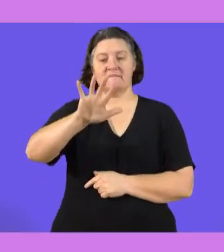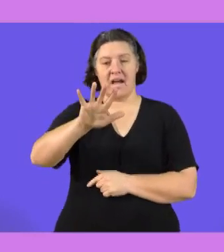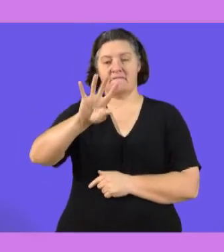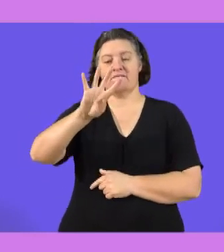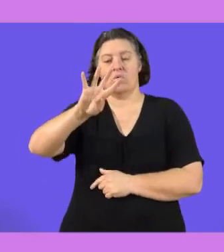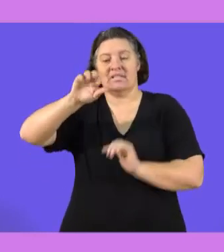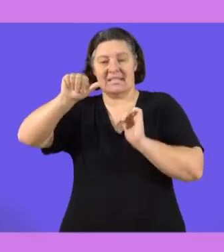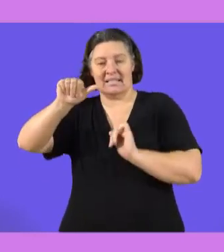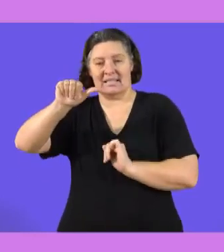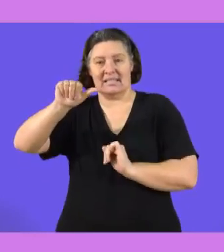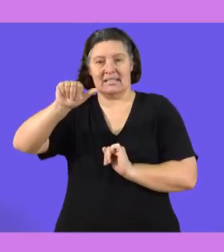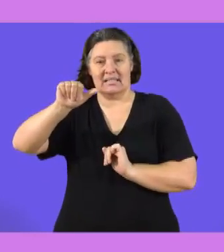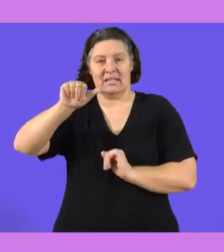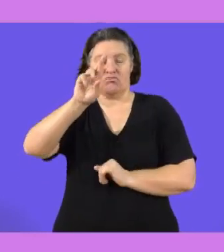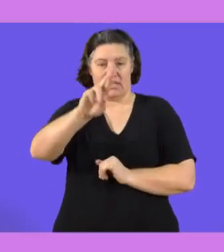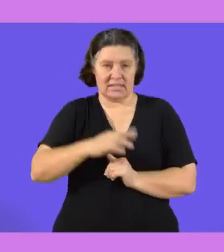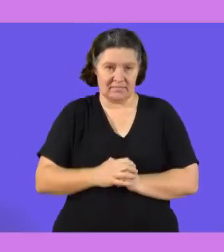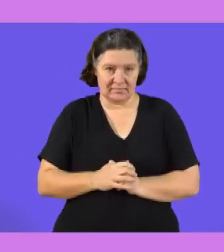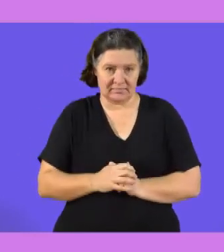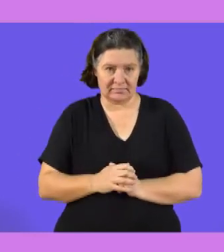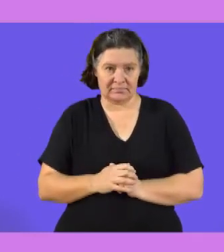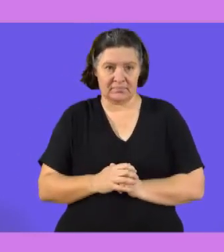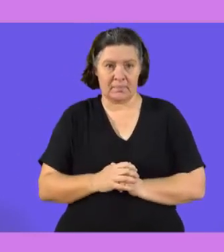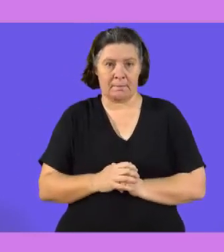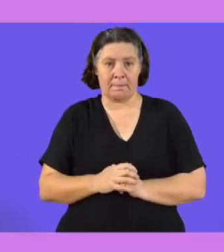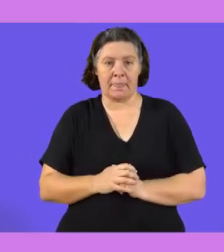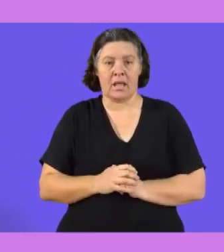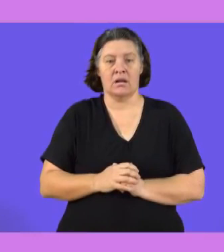26,546 Rand. Right, so that's equals to